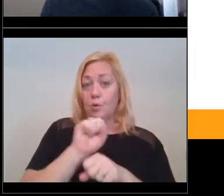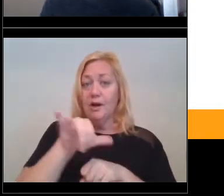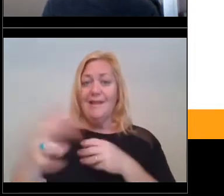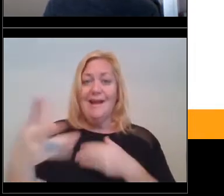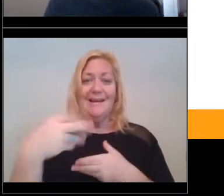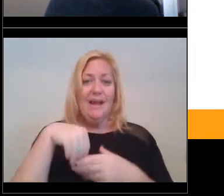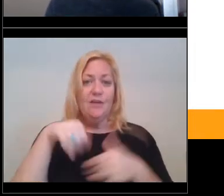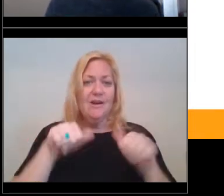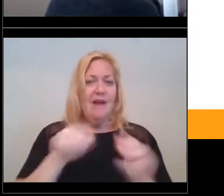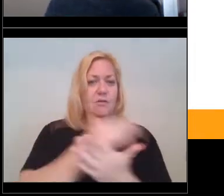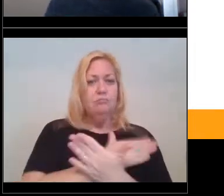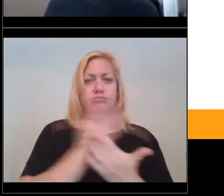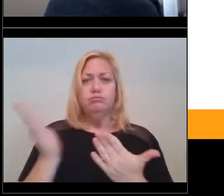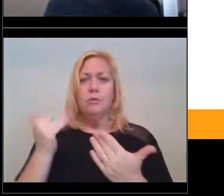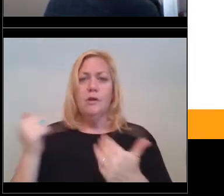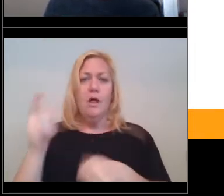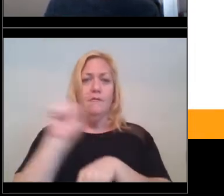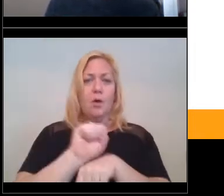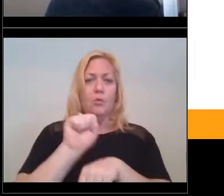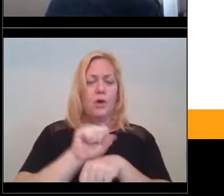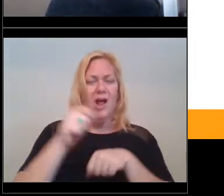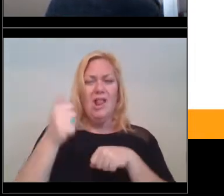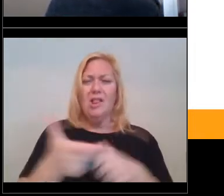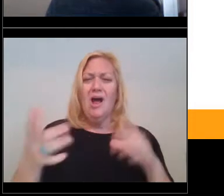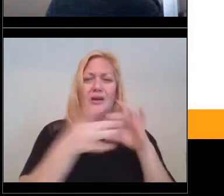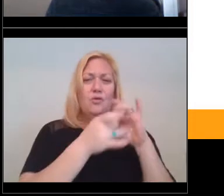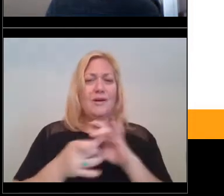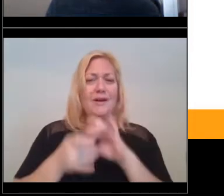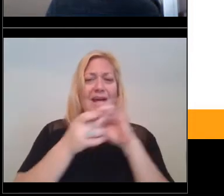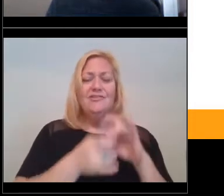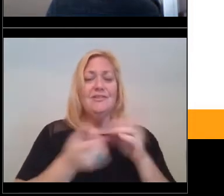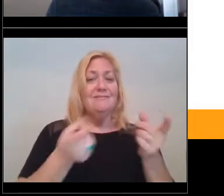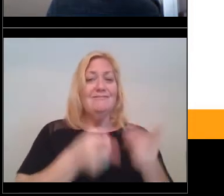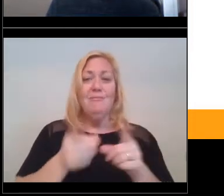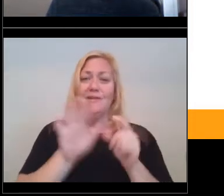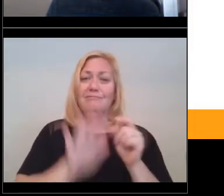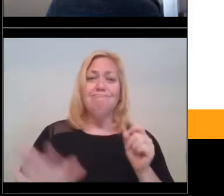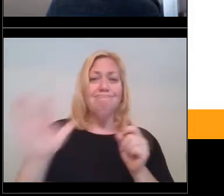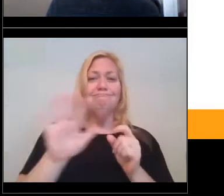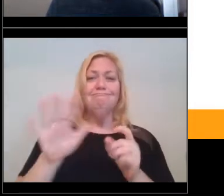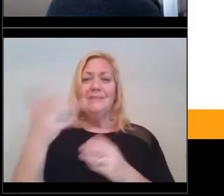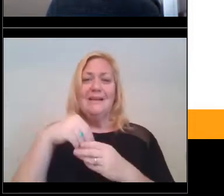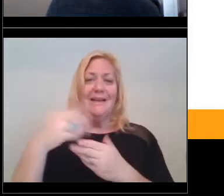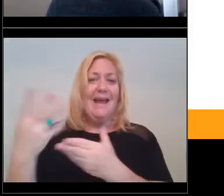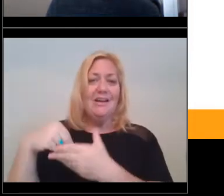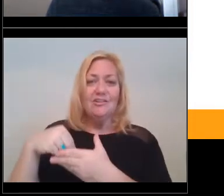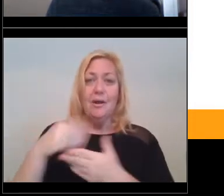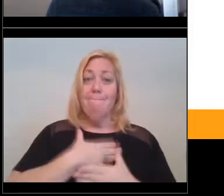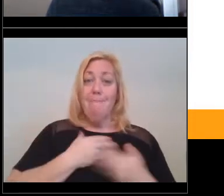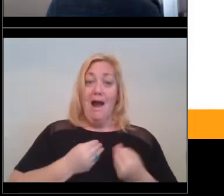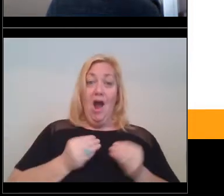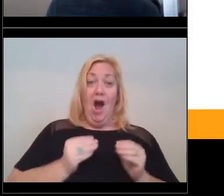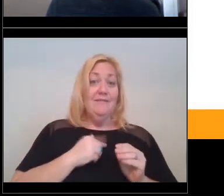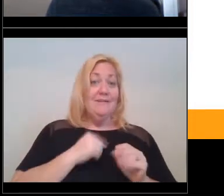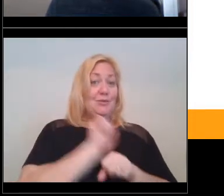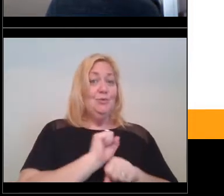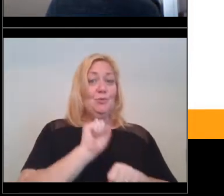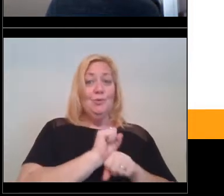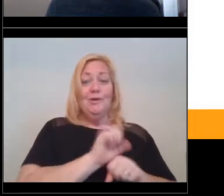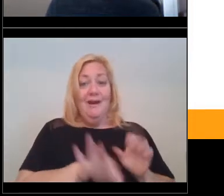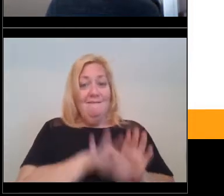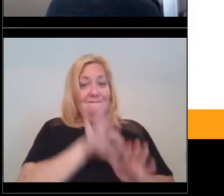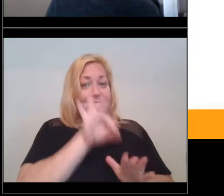across all of our work. There's a lot of coordination taking place around engagement. My office is working with planning and